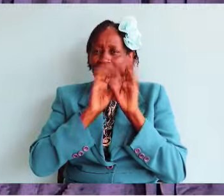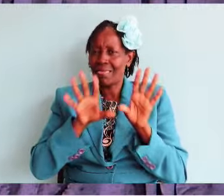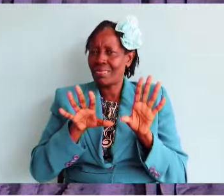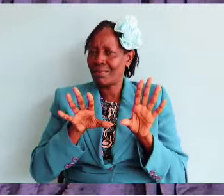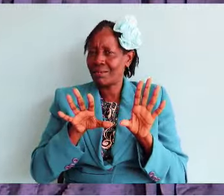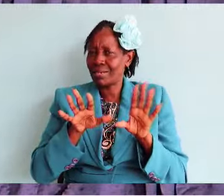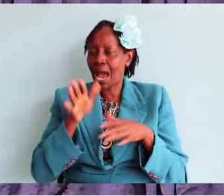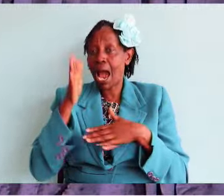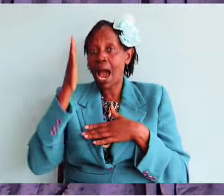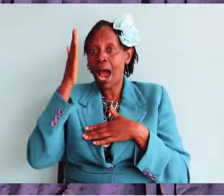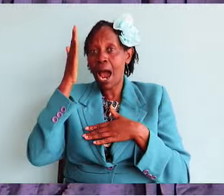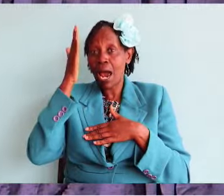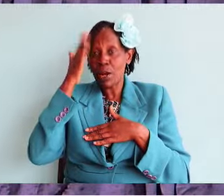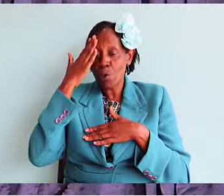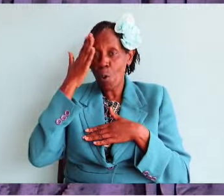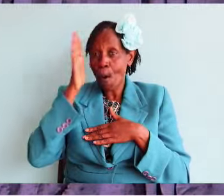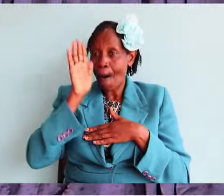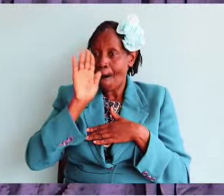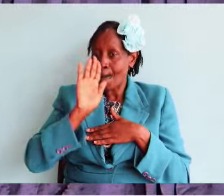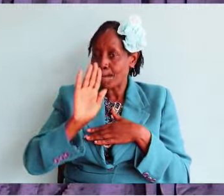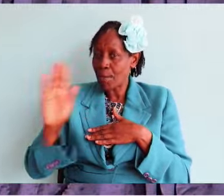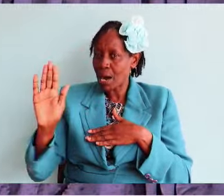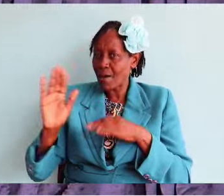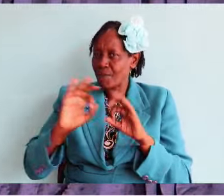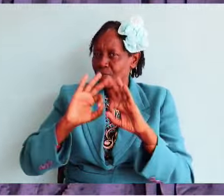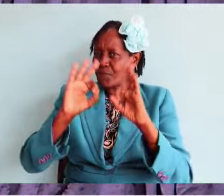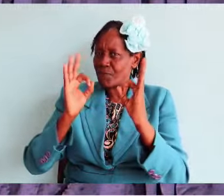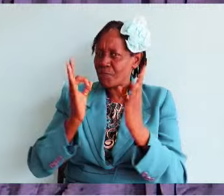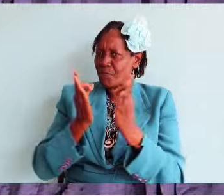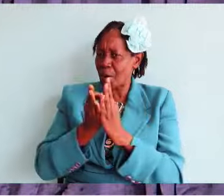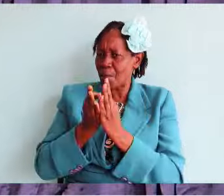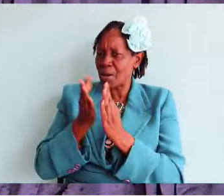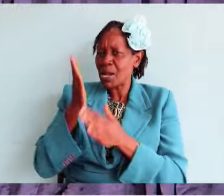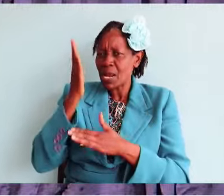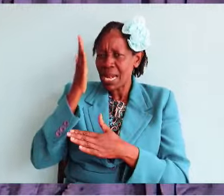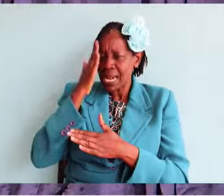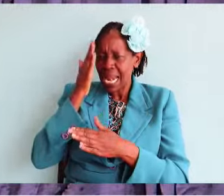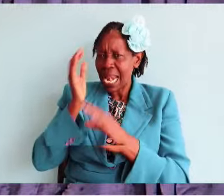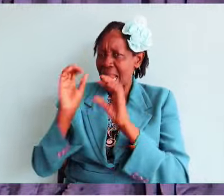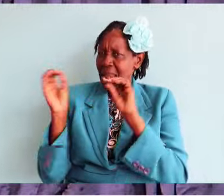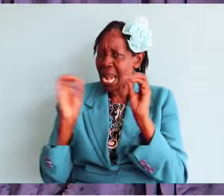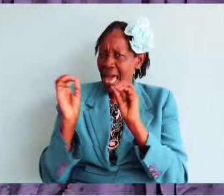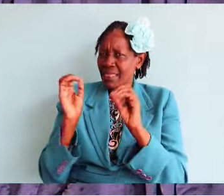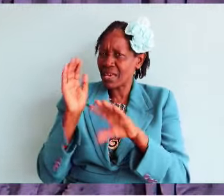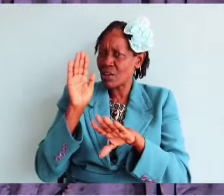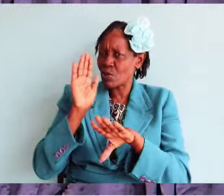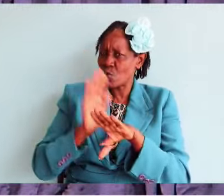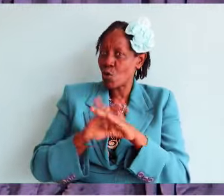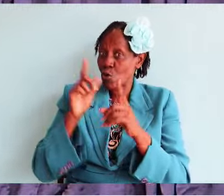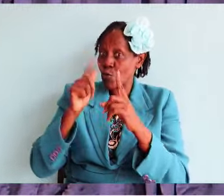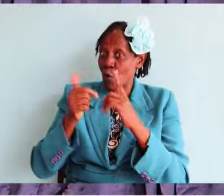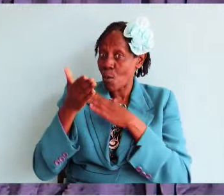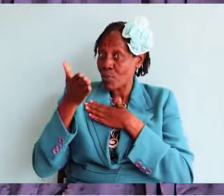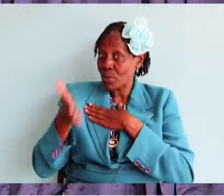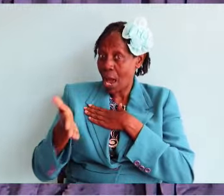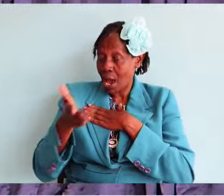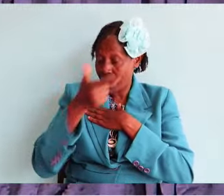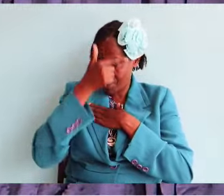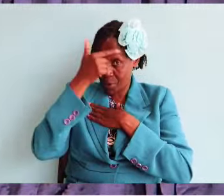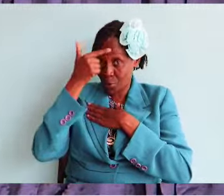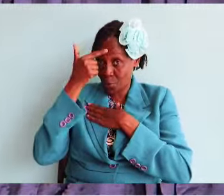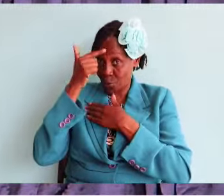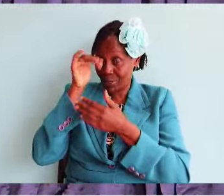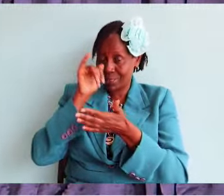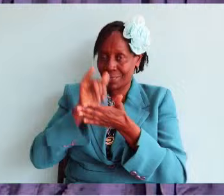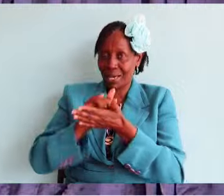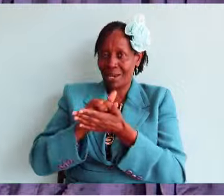very well. No one good has ever come from your own line. And because of that, you feel